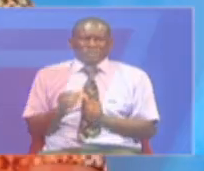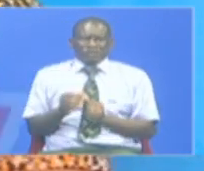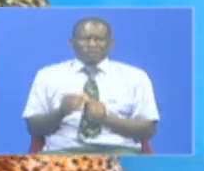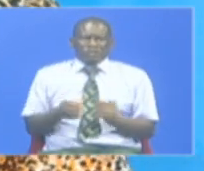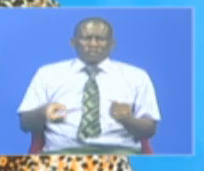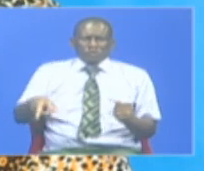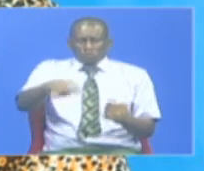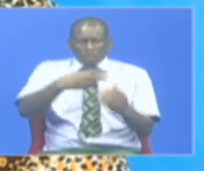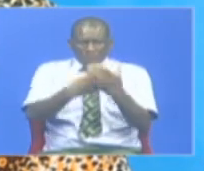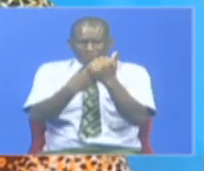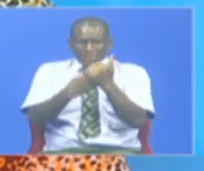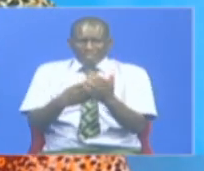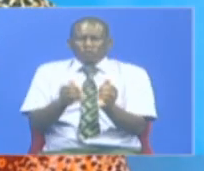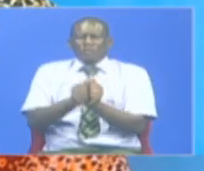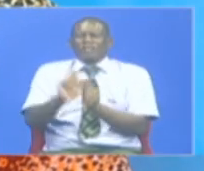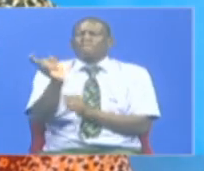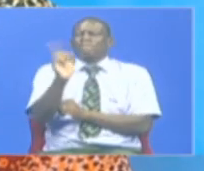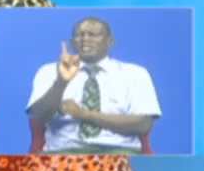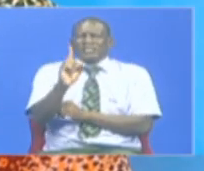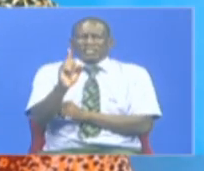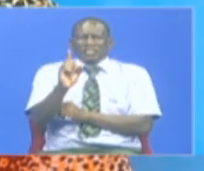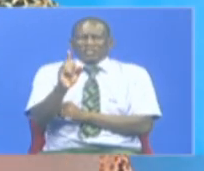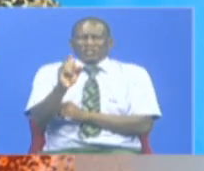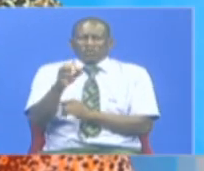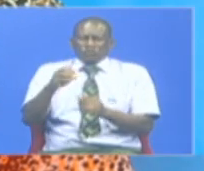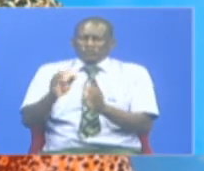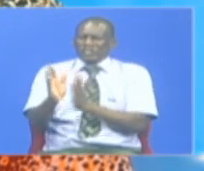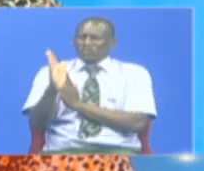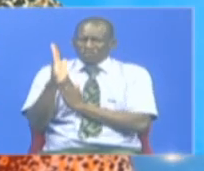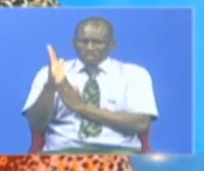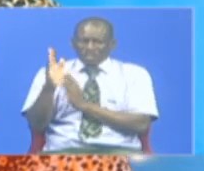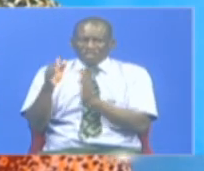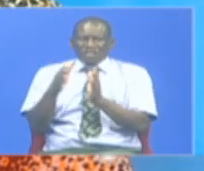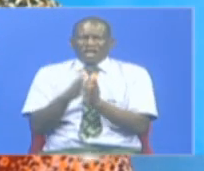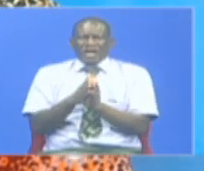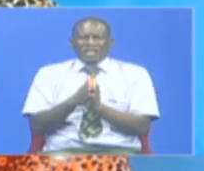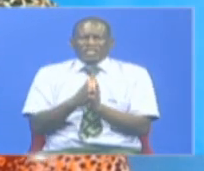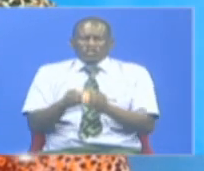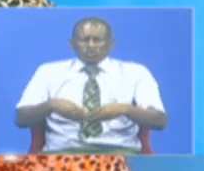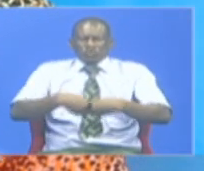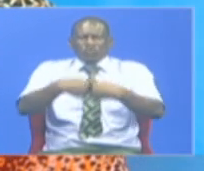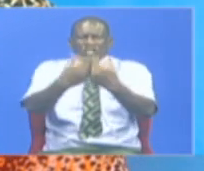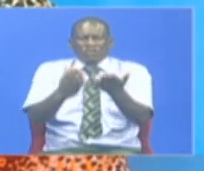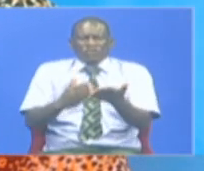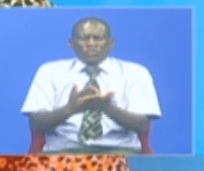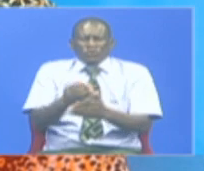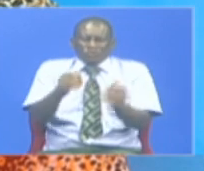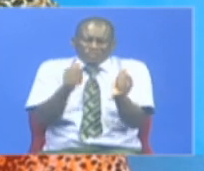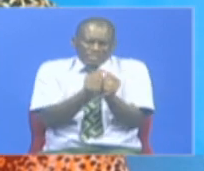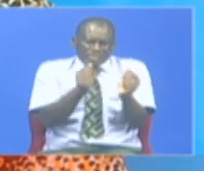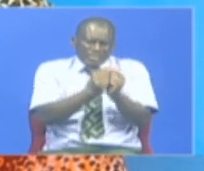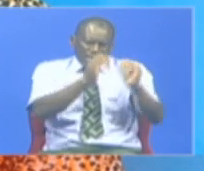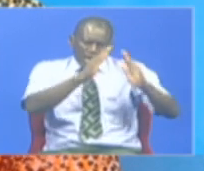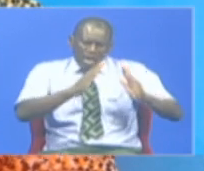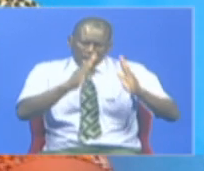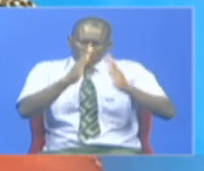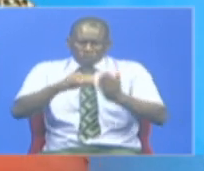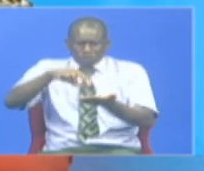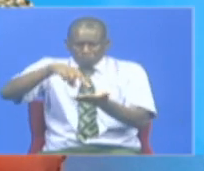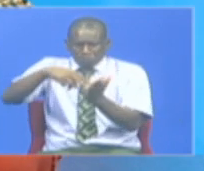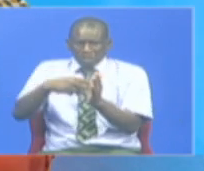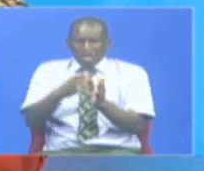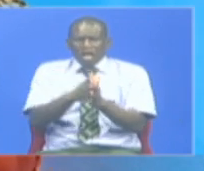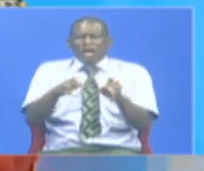are partnering with the Ministry of Interior and to distribute through the Nyumba Kumi platform, and also the Ministry